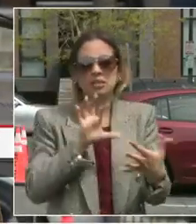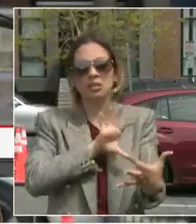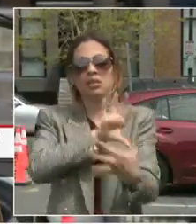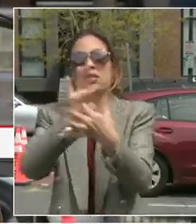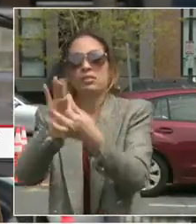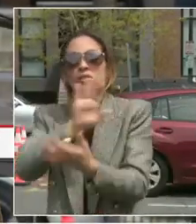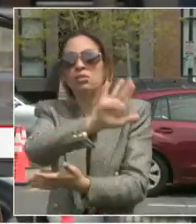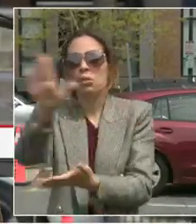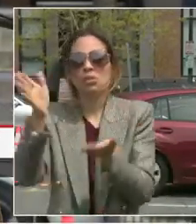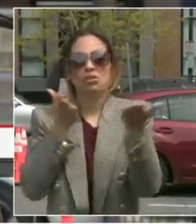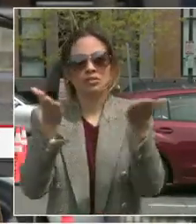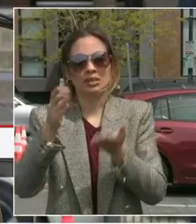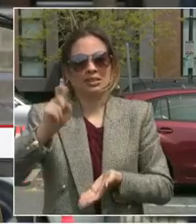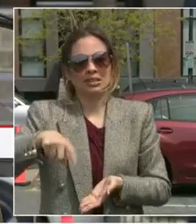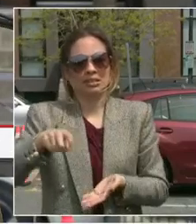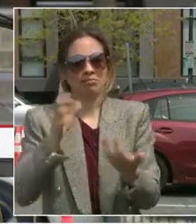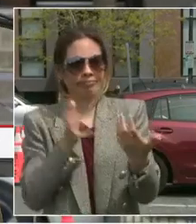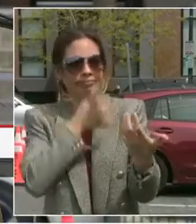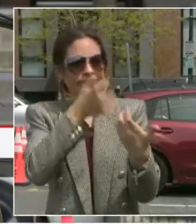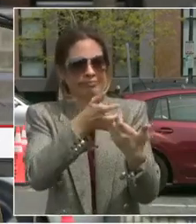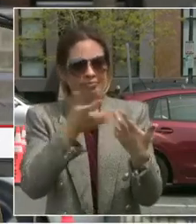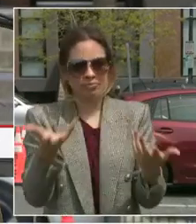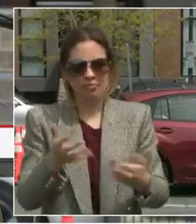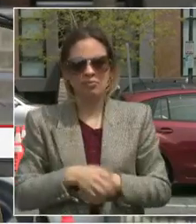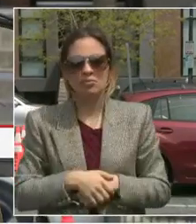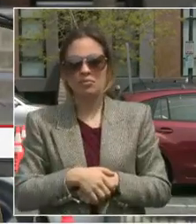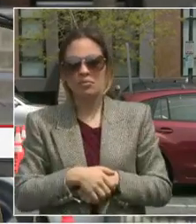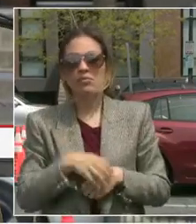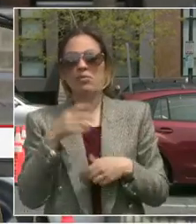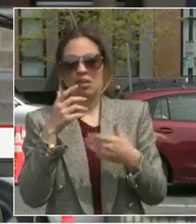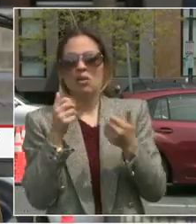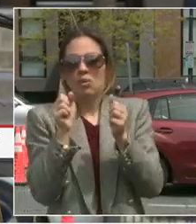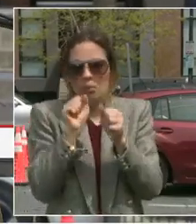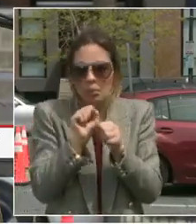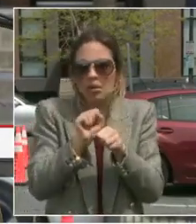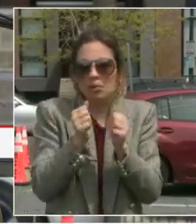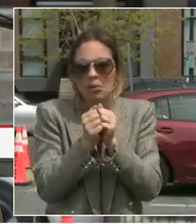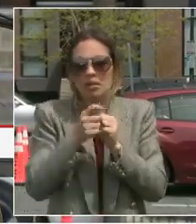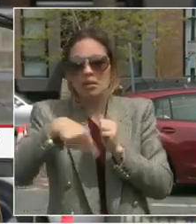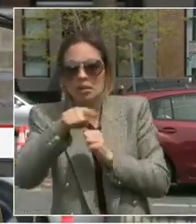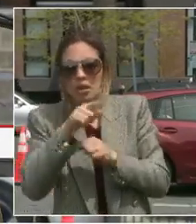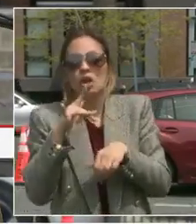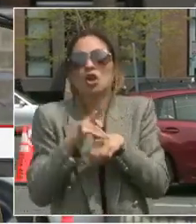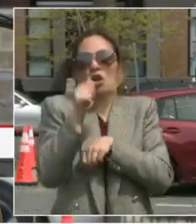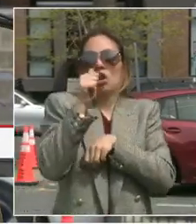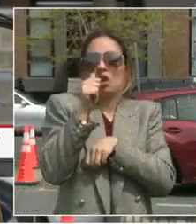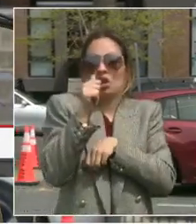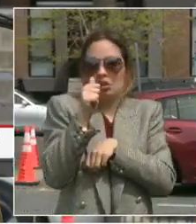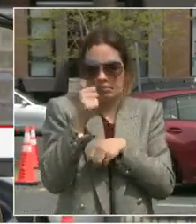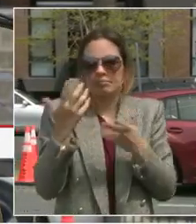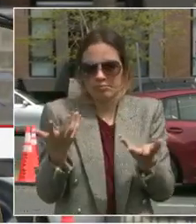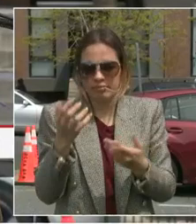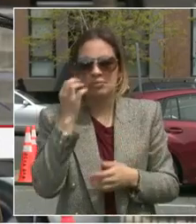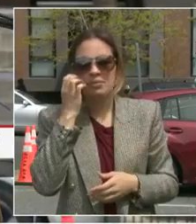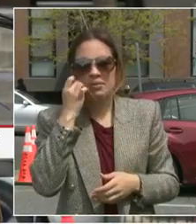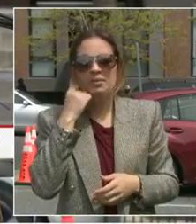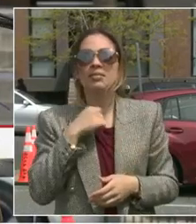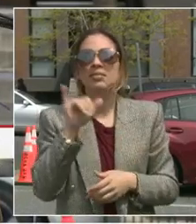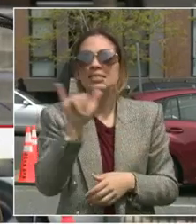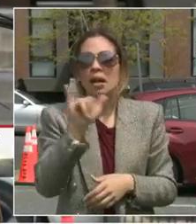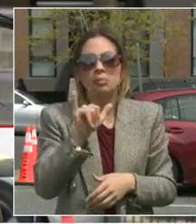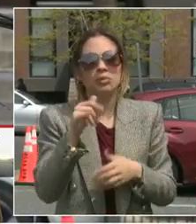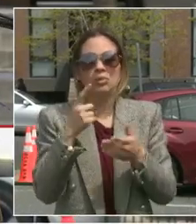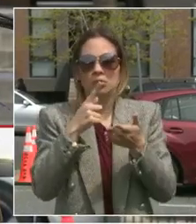need in order to help them with the right resources earlier, similar to what we are able to do in the